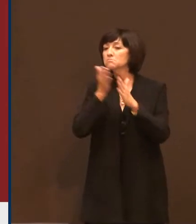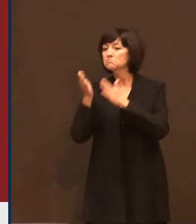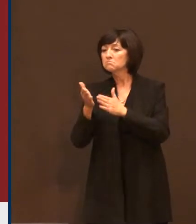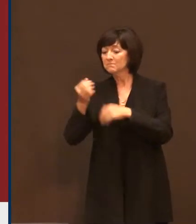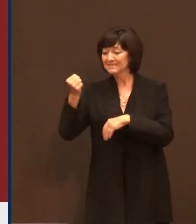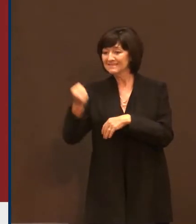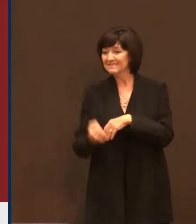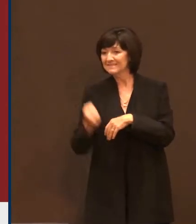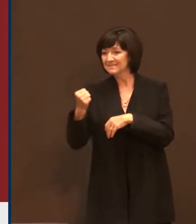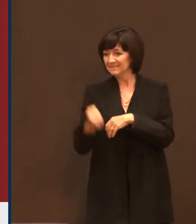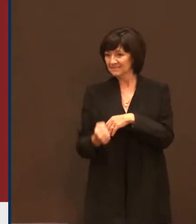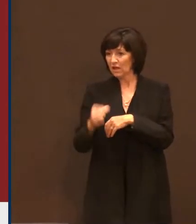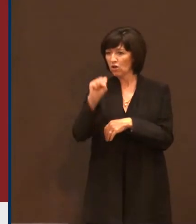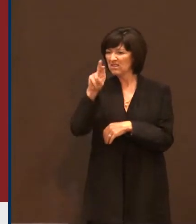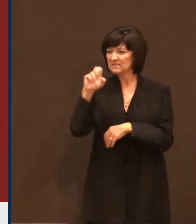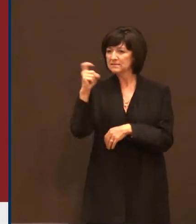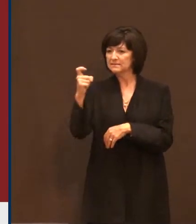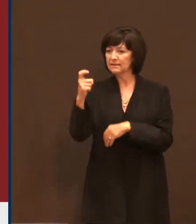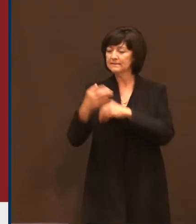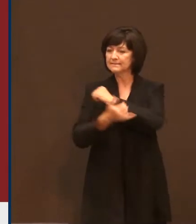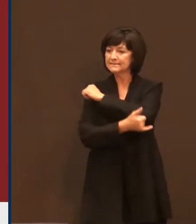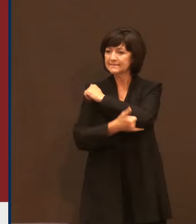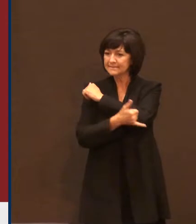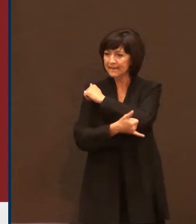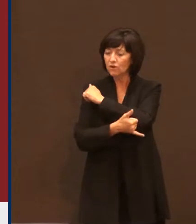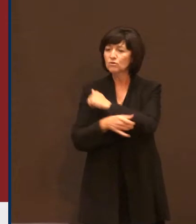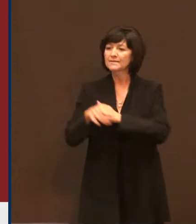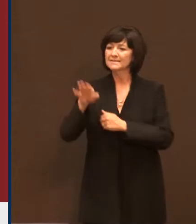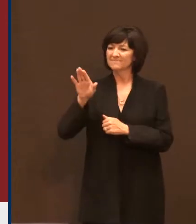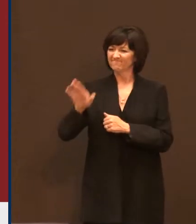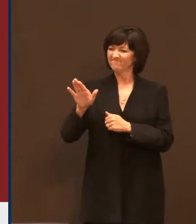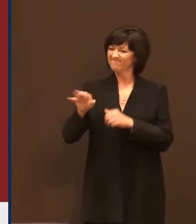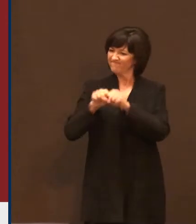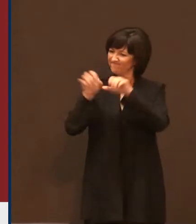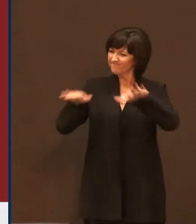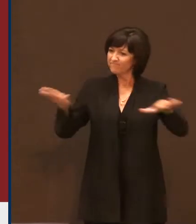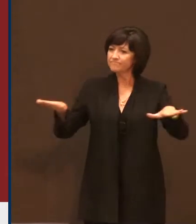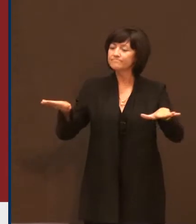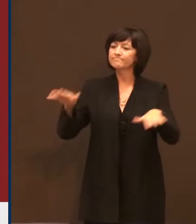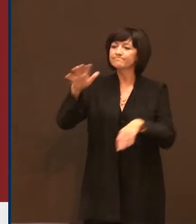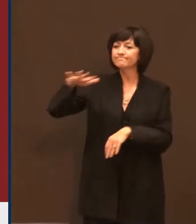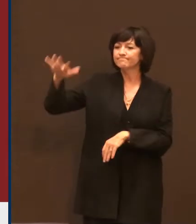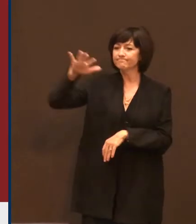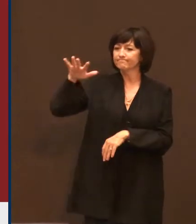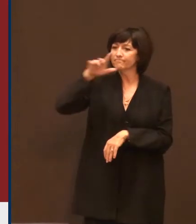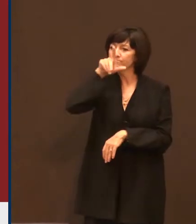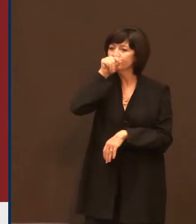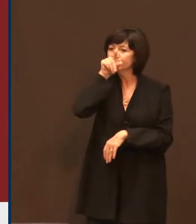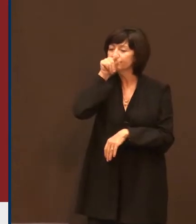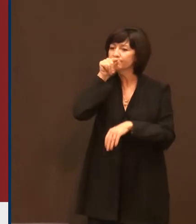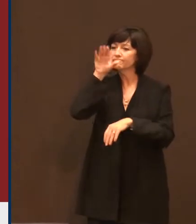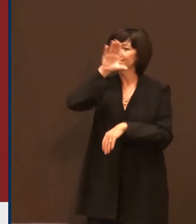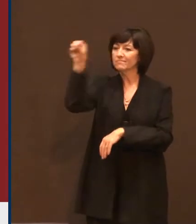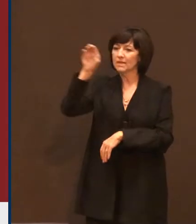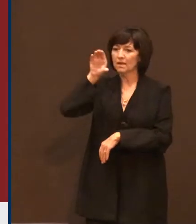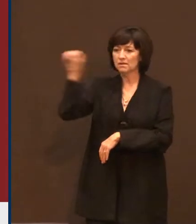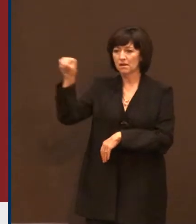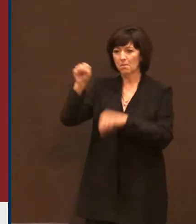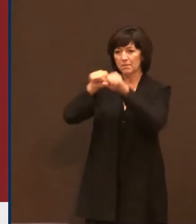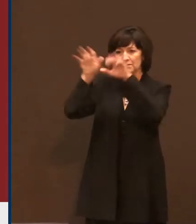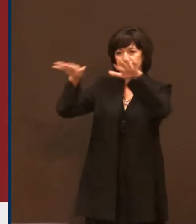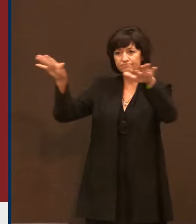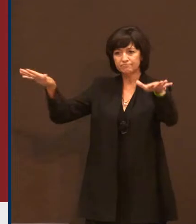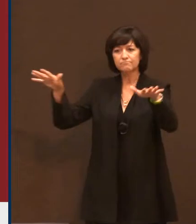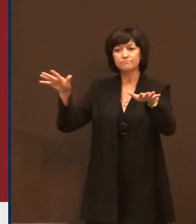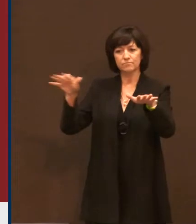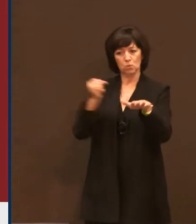seen a lot of viral spread going back to the poultry industry outbreak that we had a